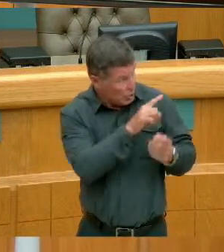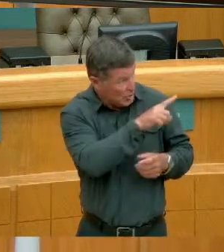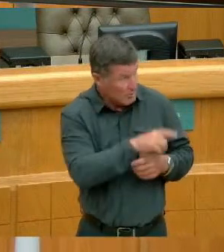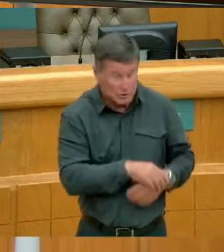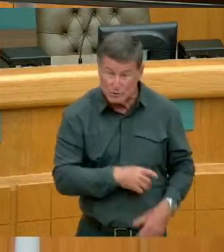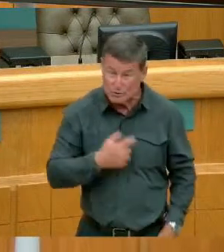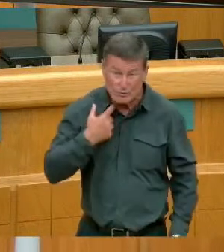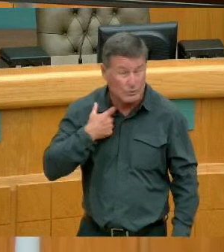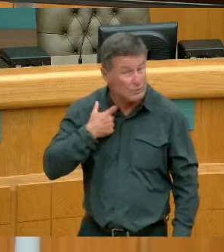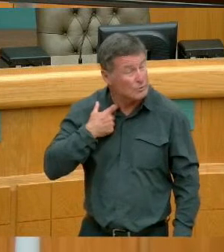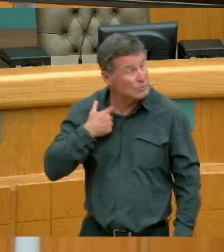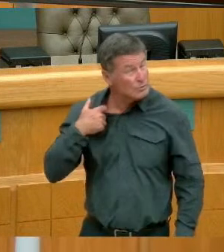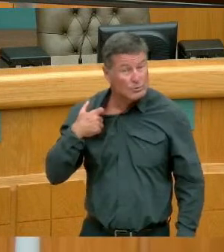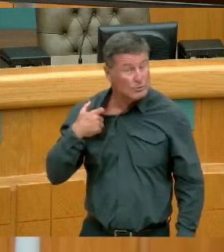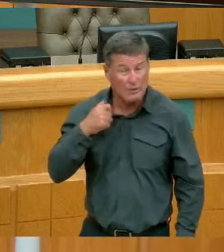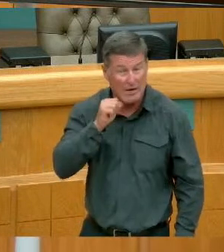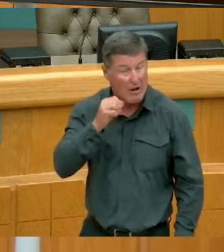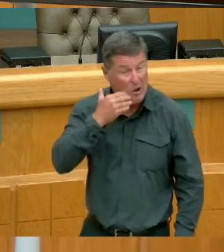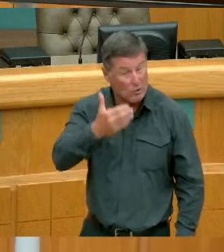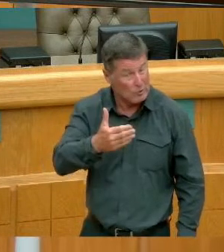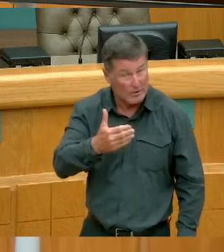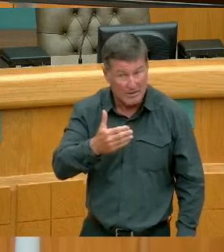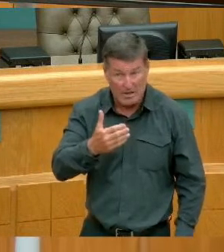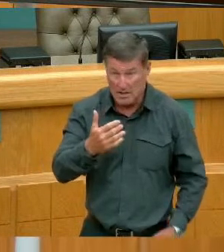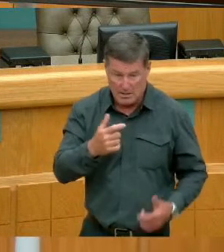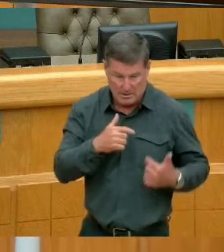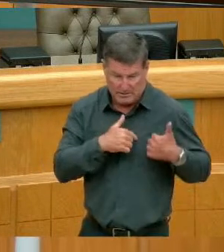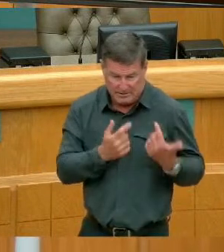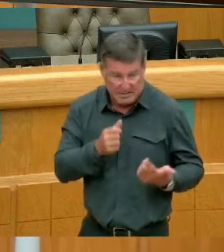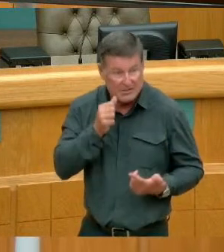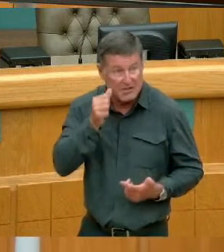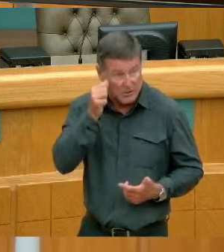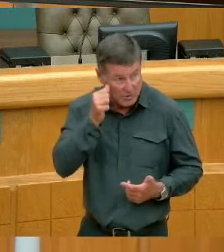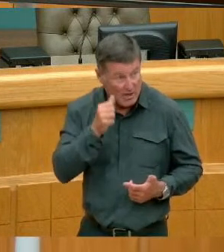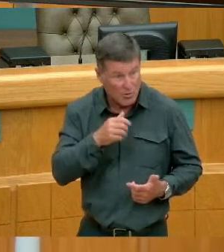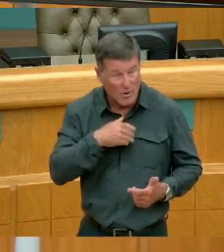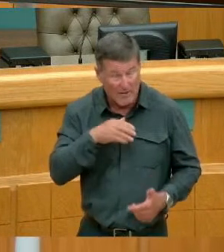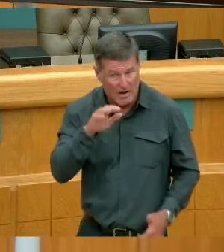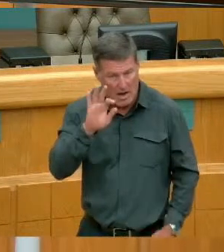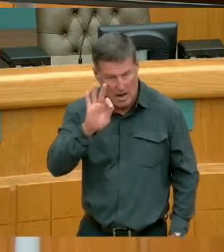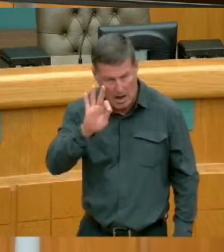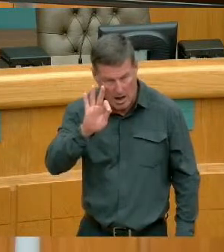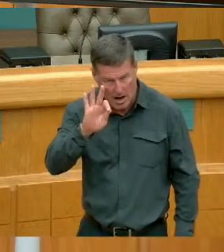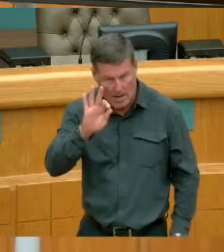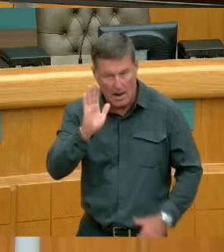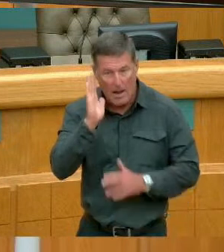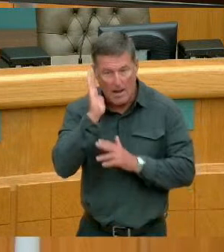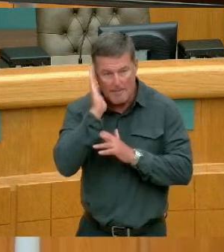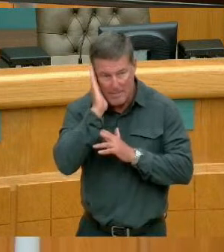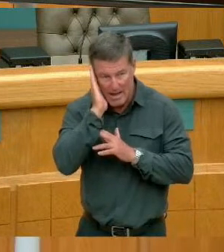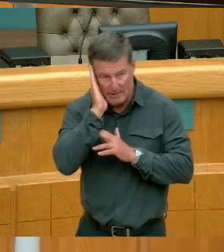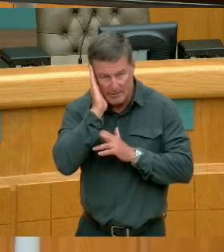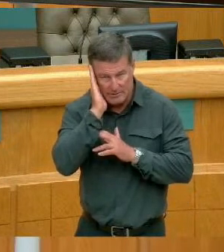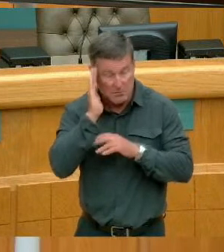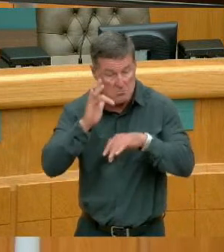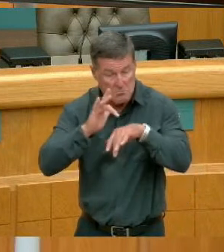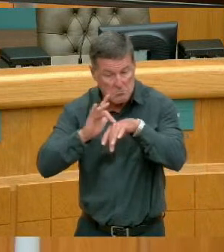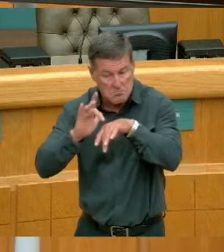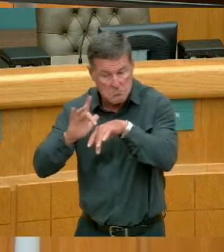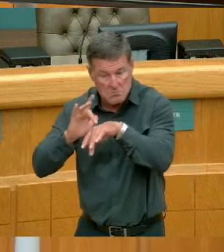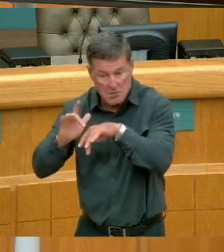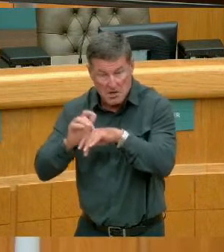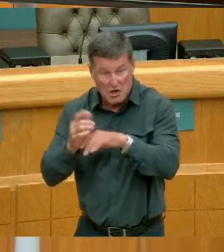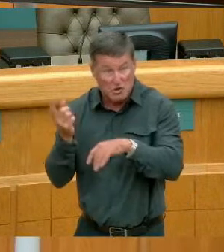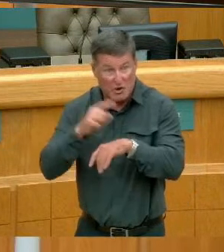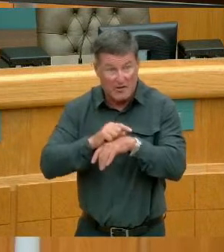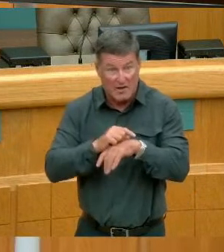you yesterday, we have about 9 ICU beds available. They've been fluctuating throughout the